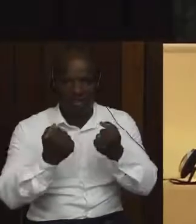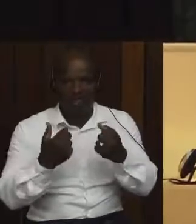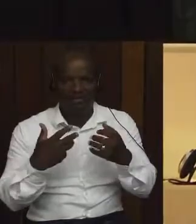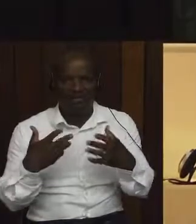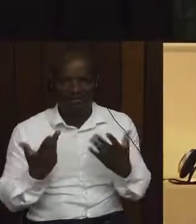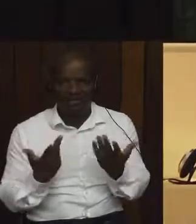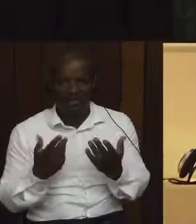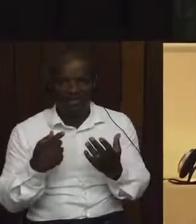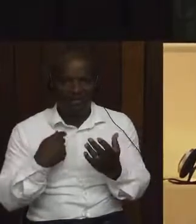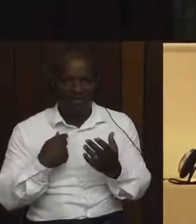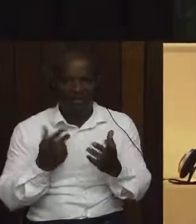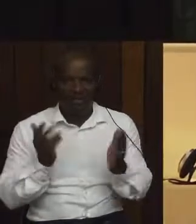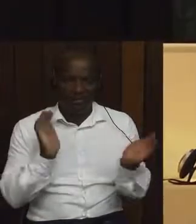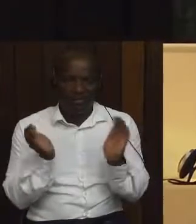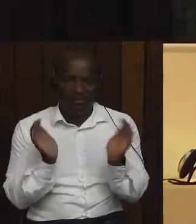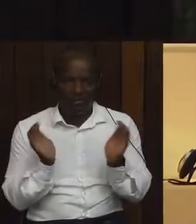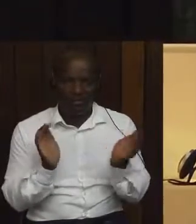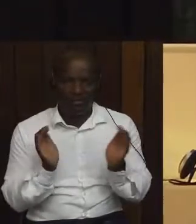self-sustaining